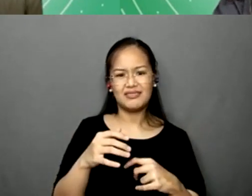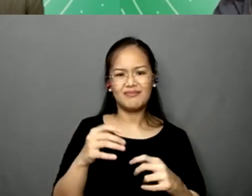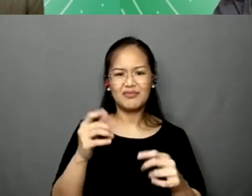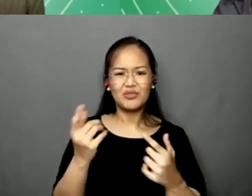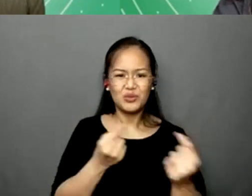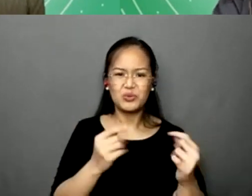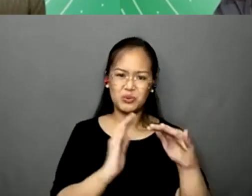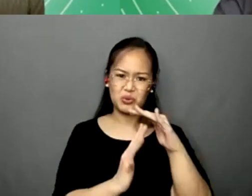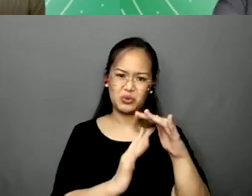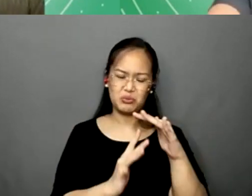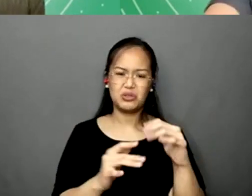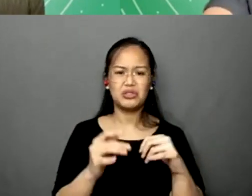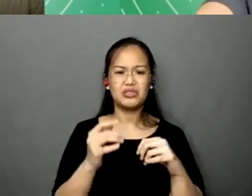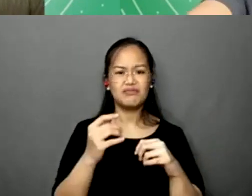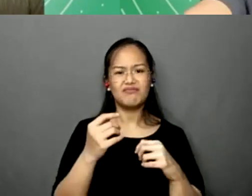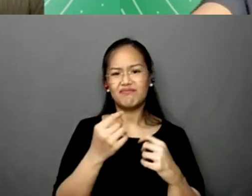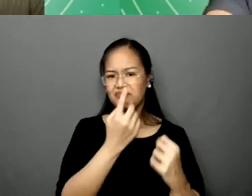products.